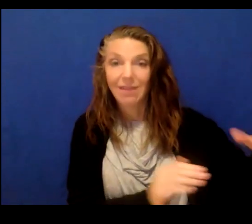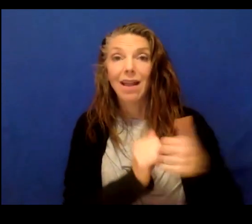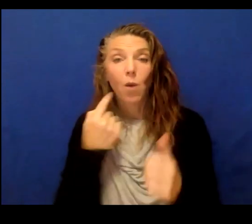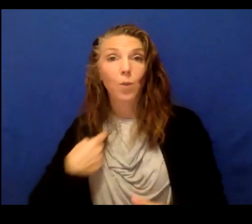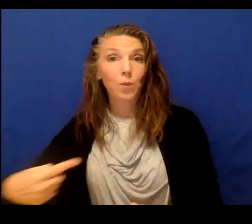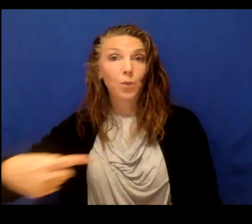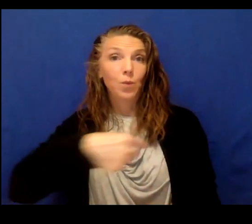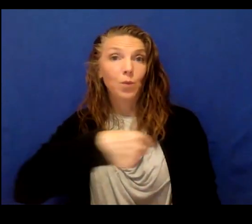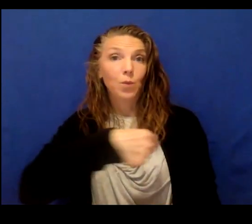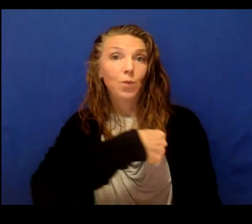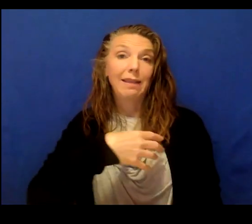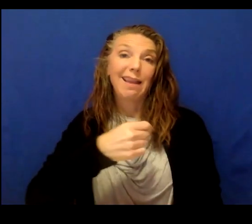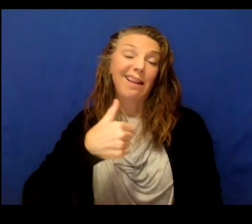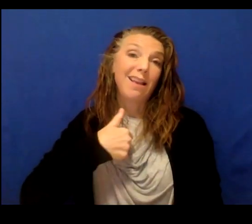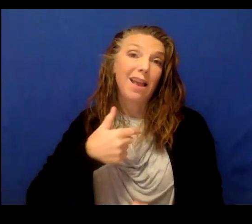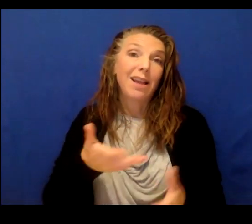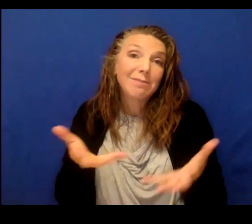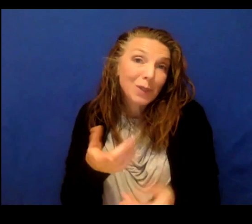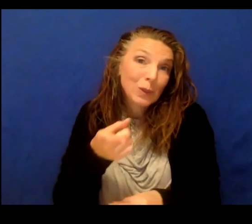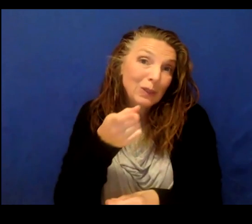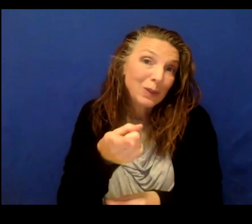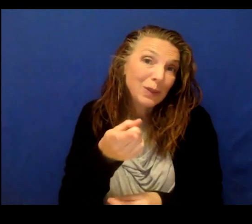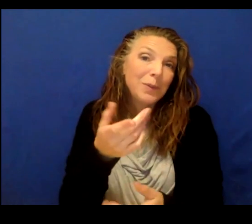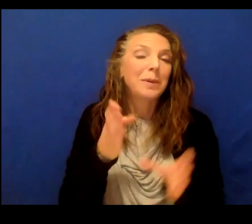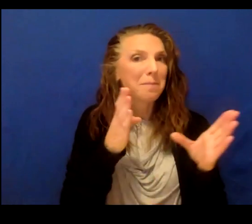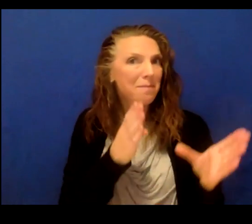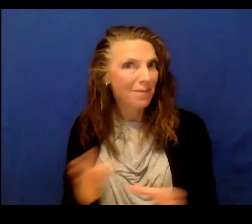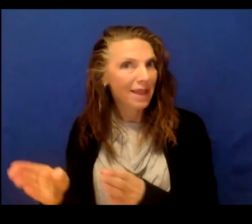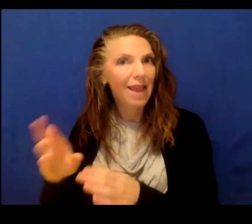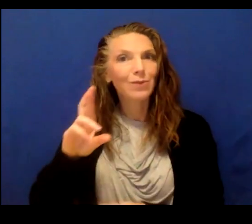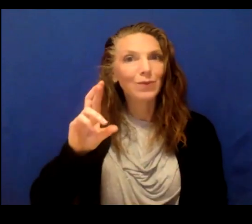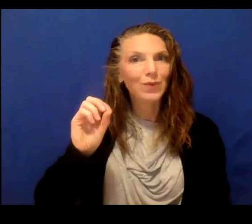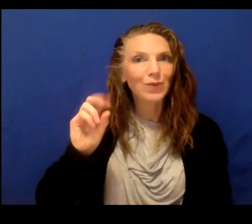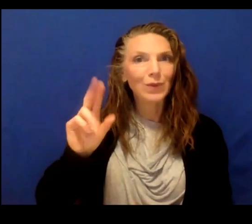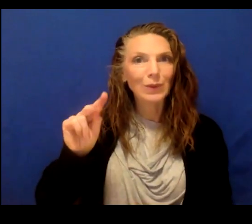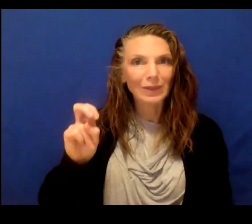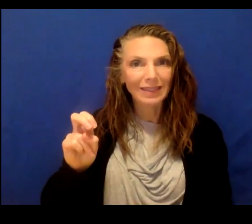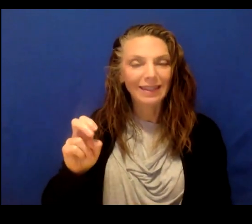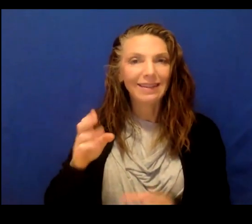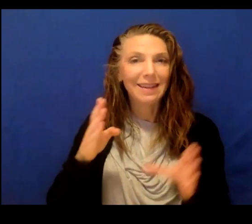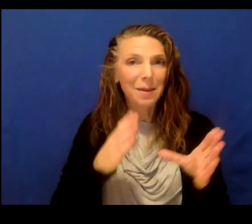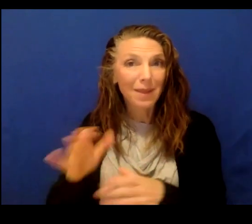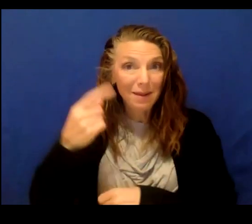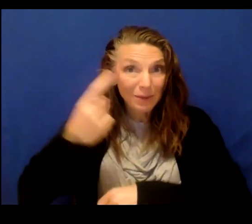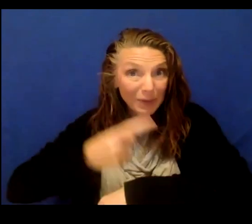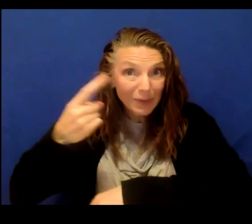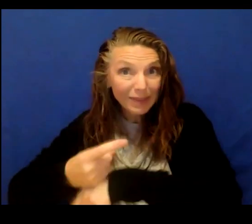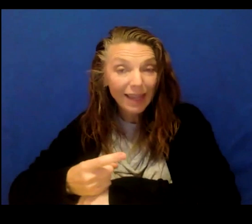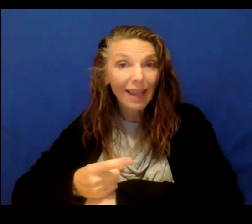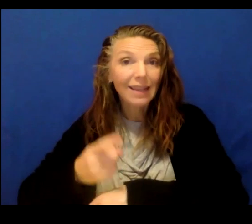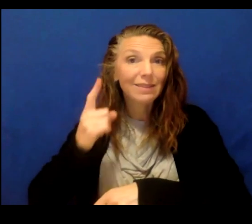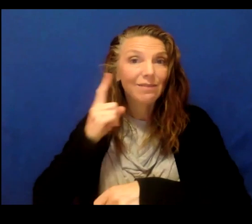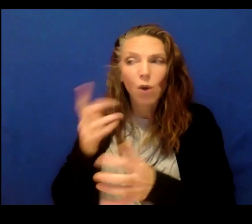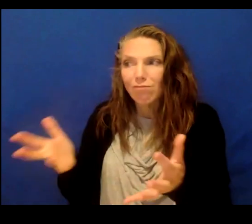we and I invite you to, plan routines and plan days around them to promote engagement and